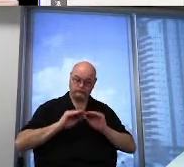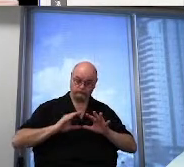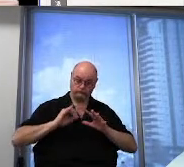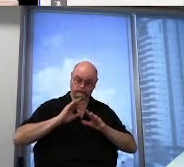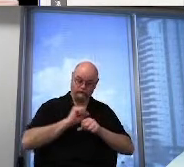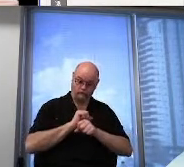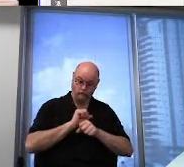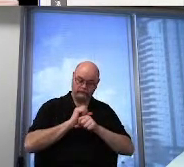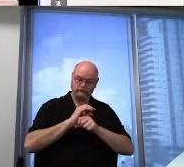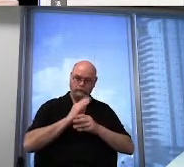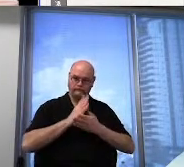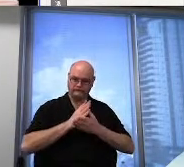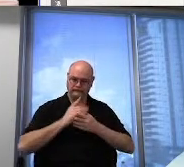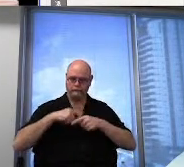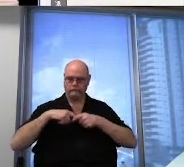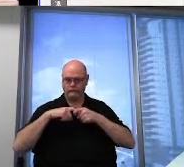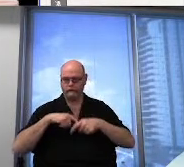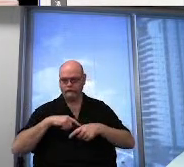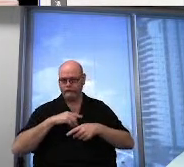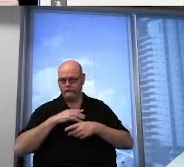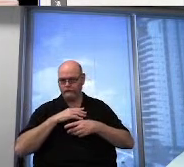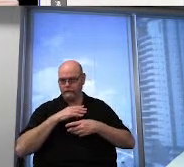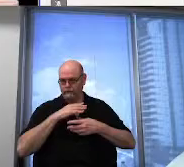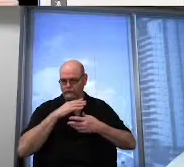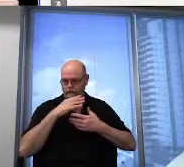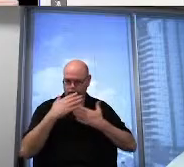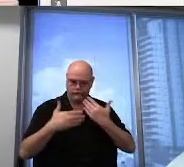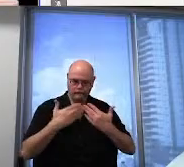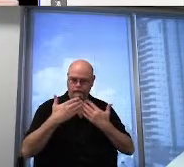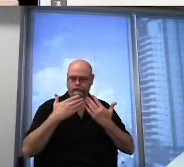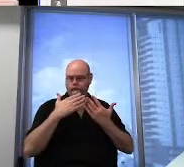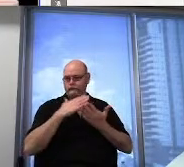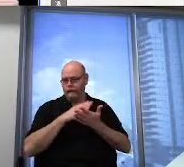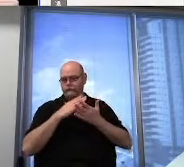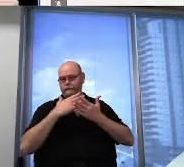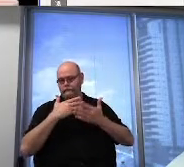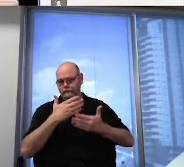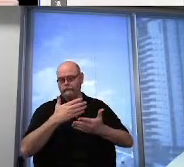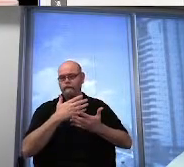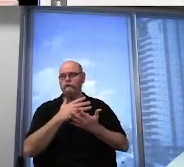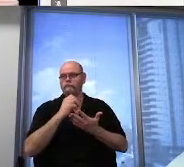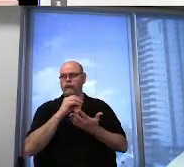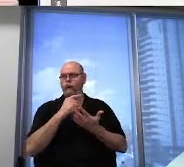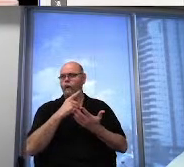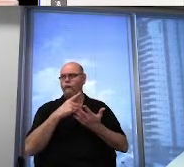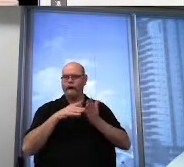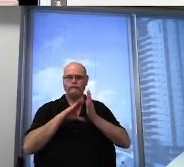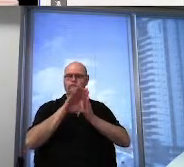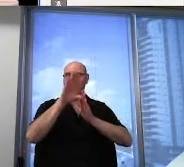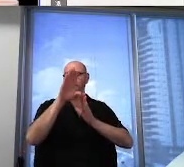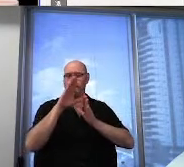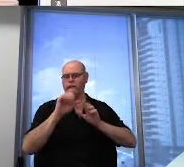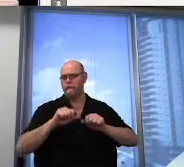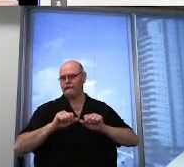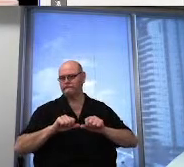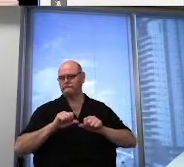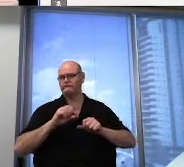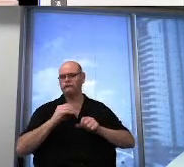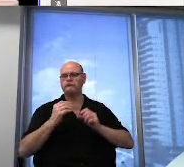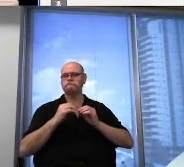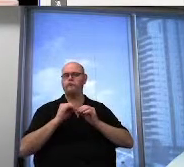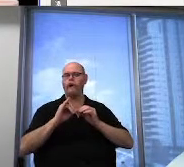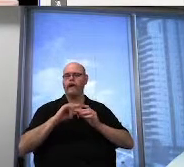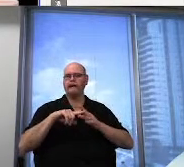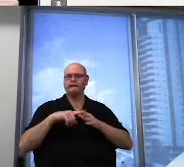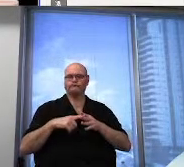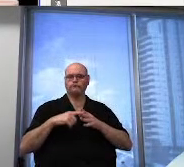work. So we're having a little bit of stop and go. So we're not able to ramp up in capacity. That impedes a little bit of, but it's more of a process